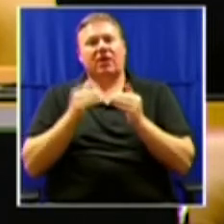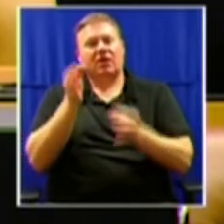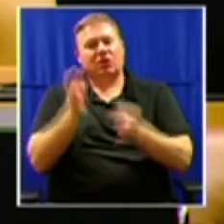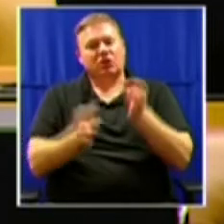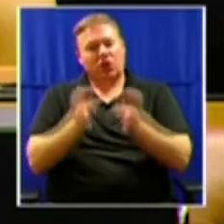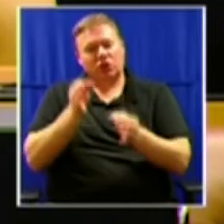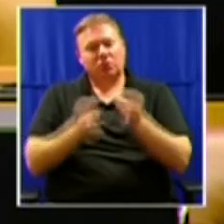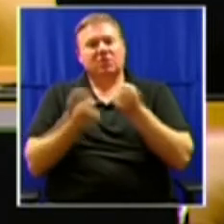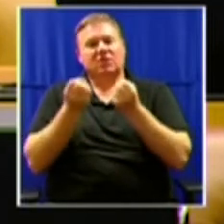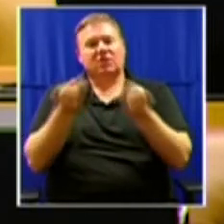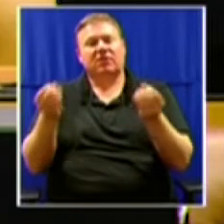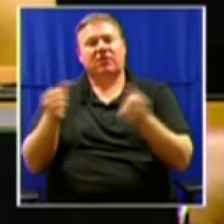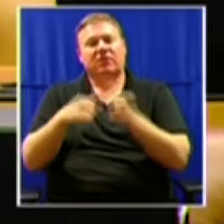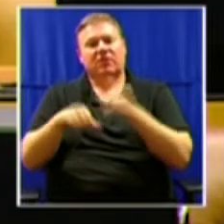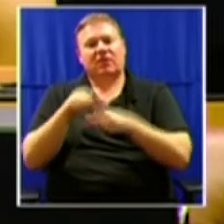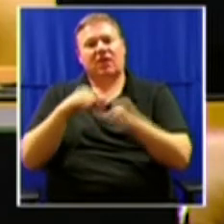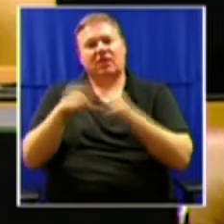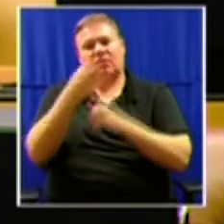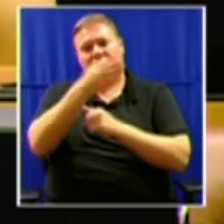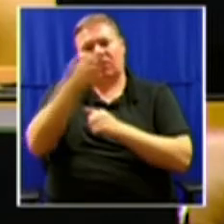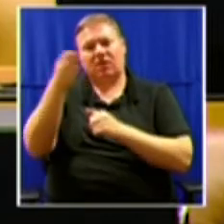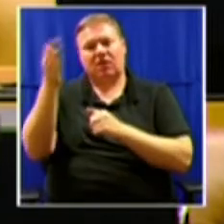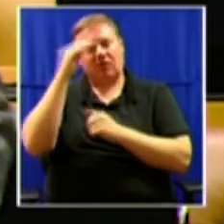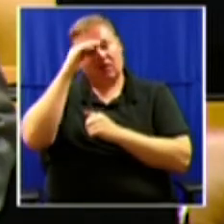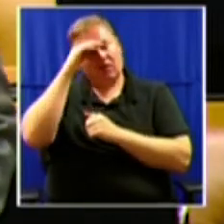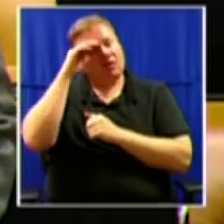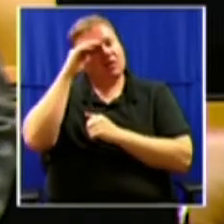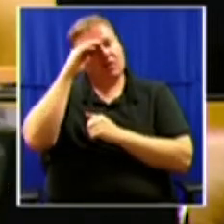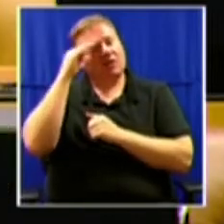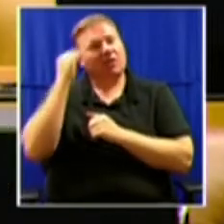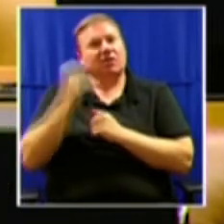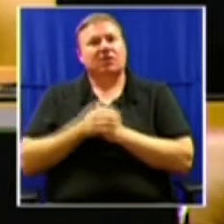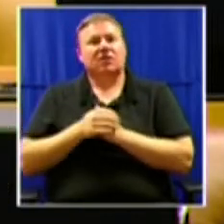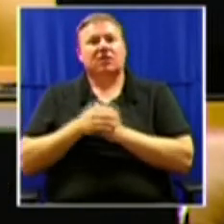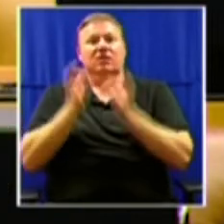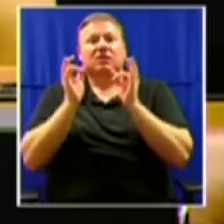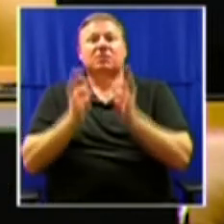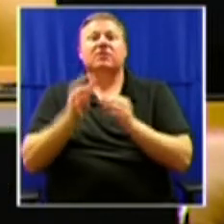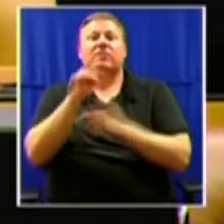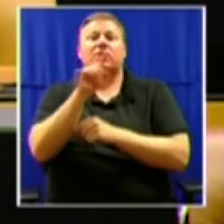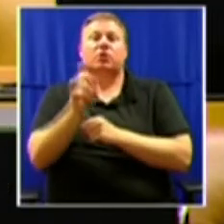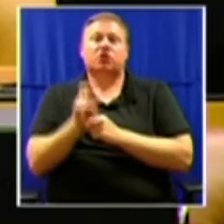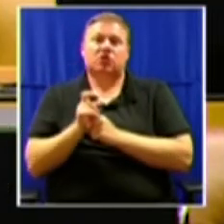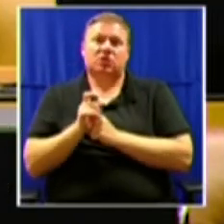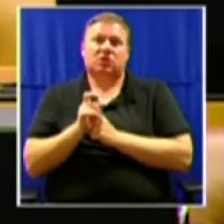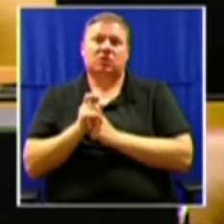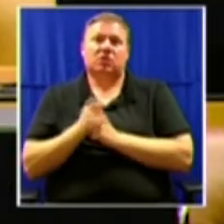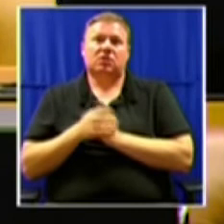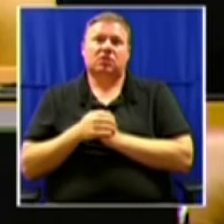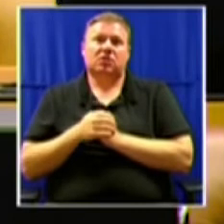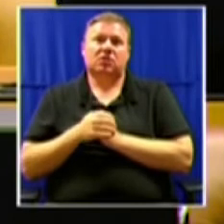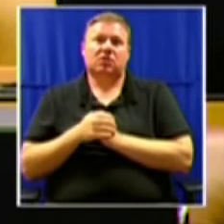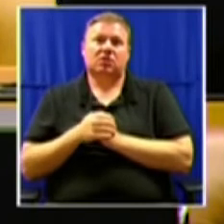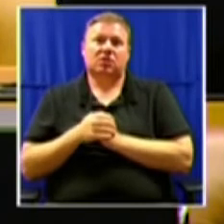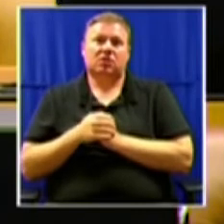the society out there. The specific question,